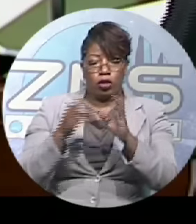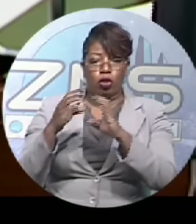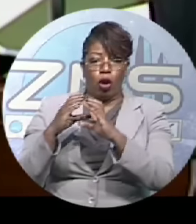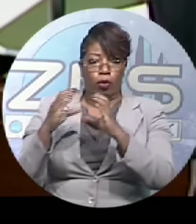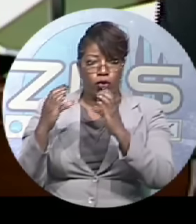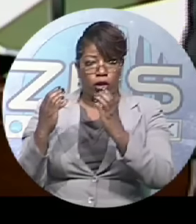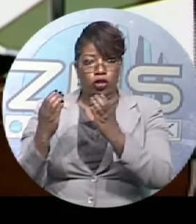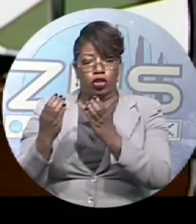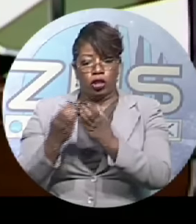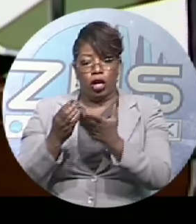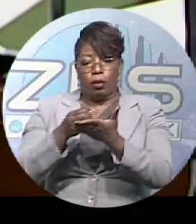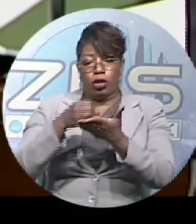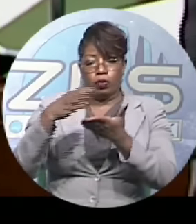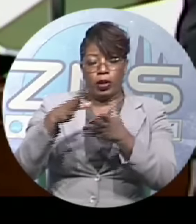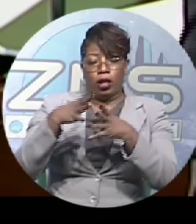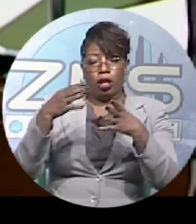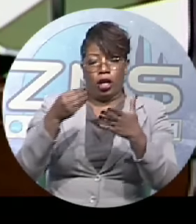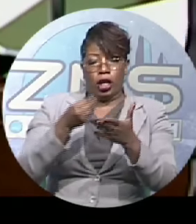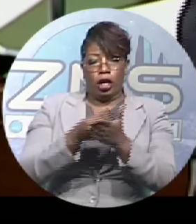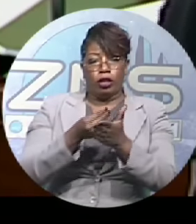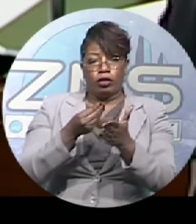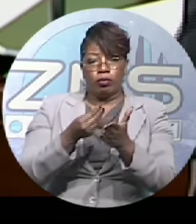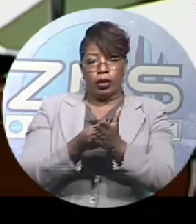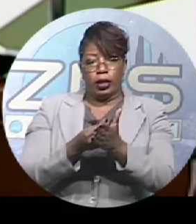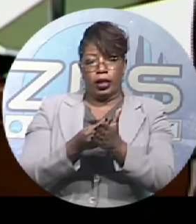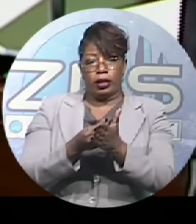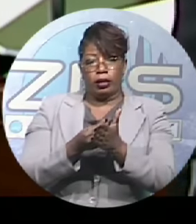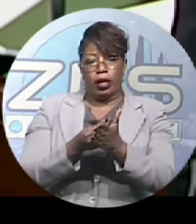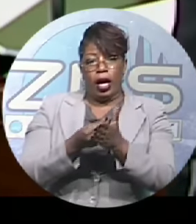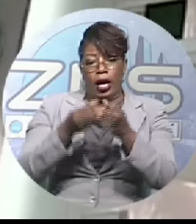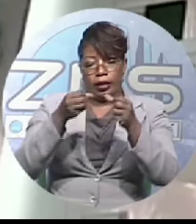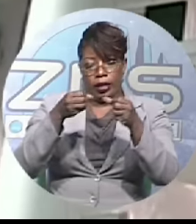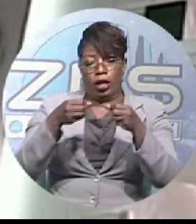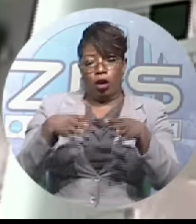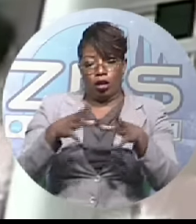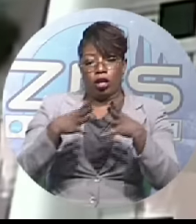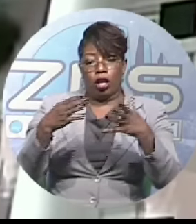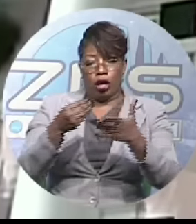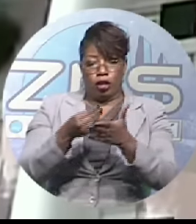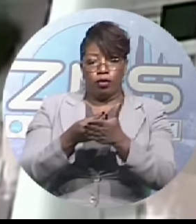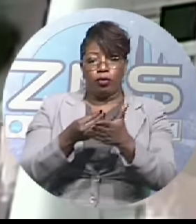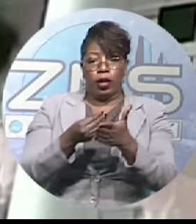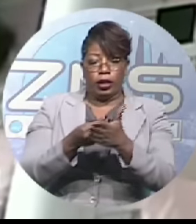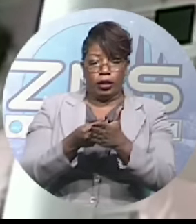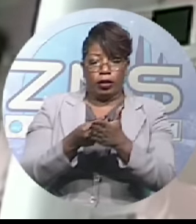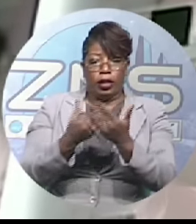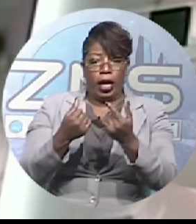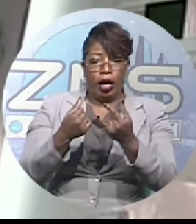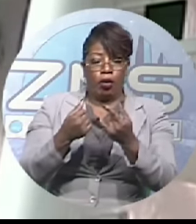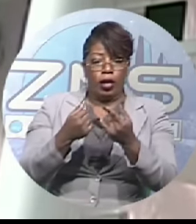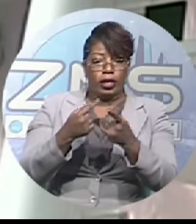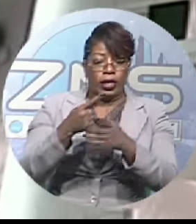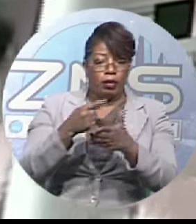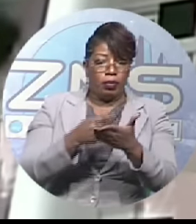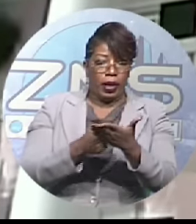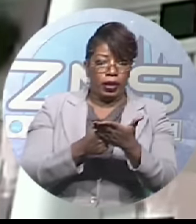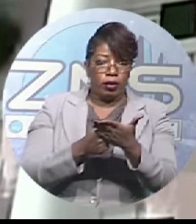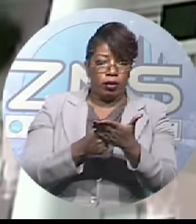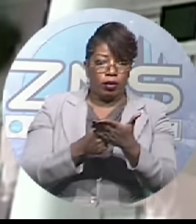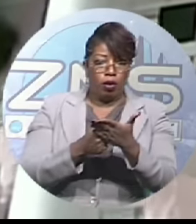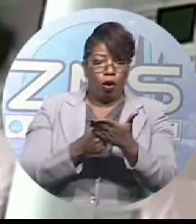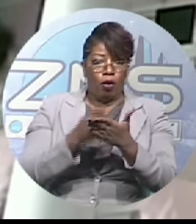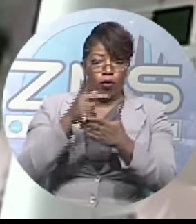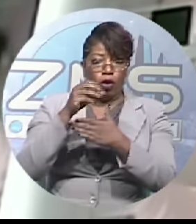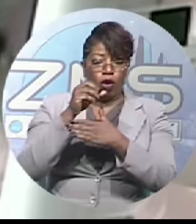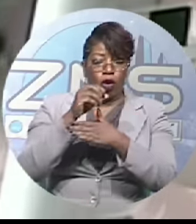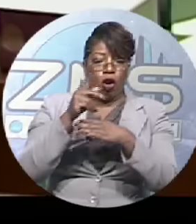corporations that have spent a lot of money and they argue have lost a lot of money. There's going to be no debate between the government and the foreign authority, I